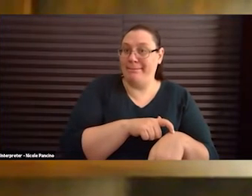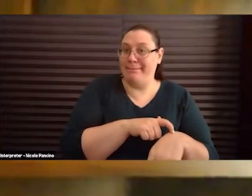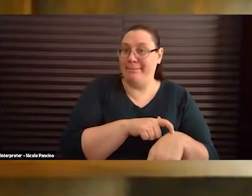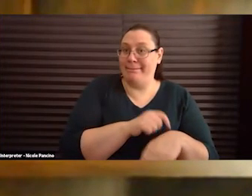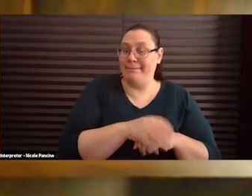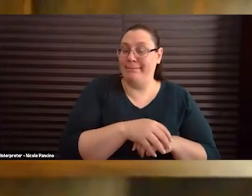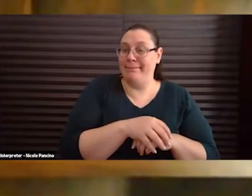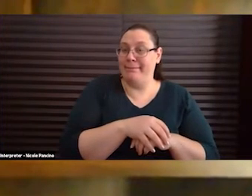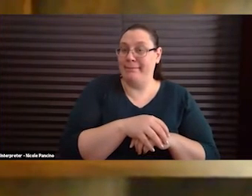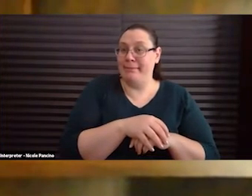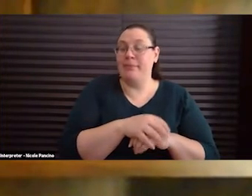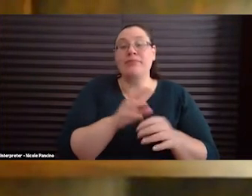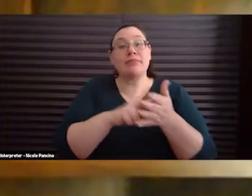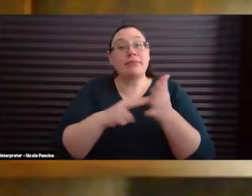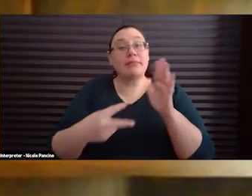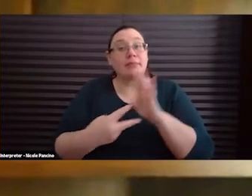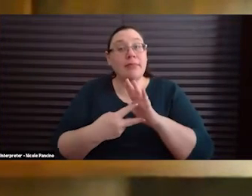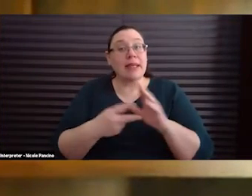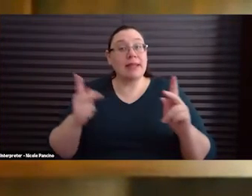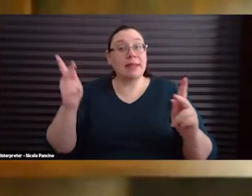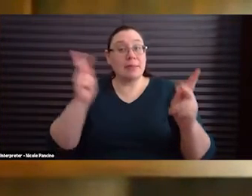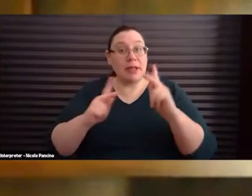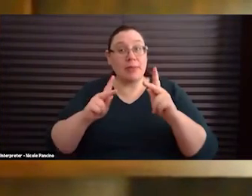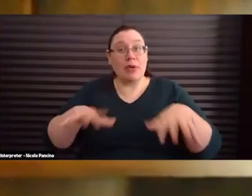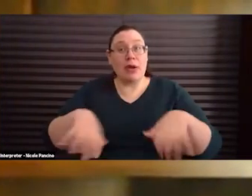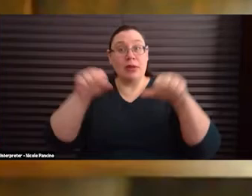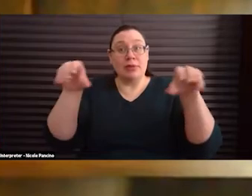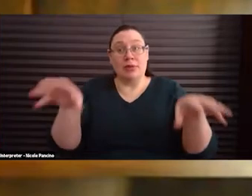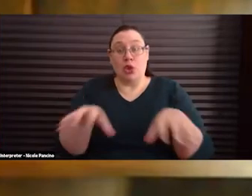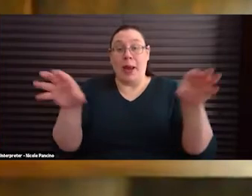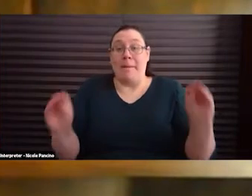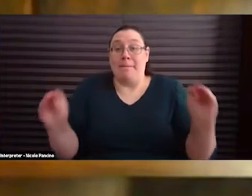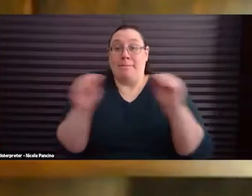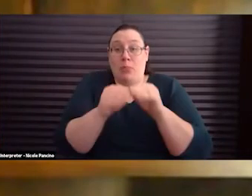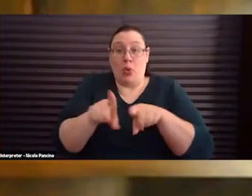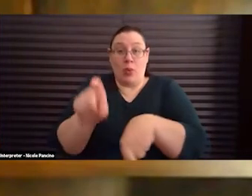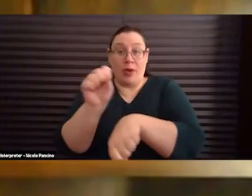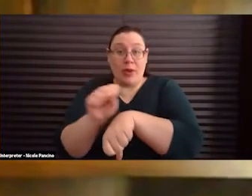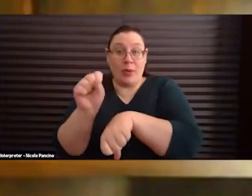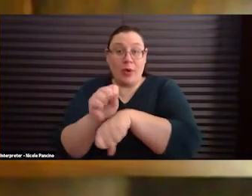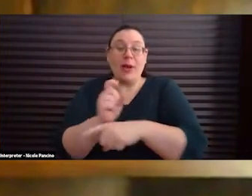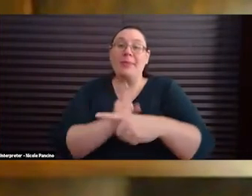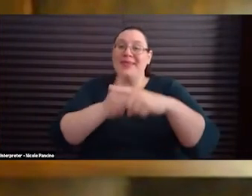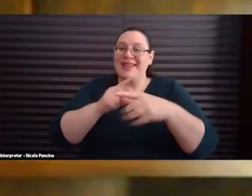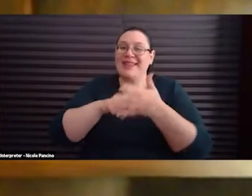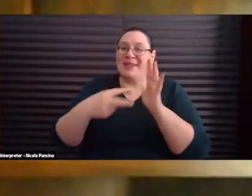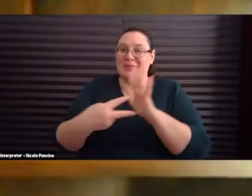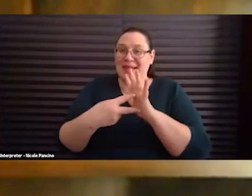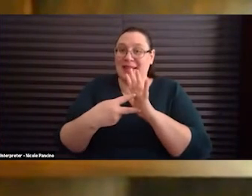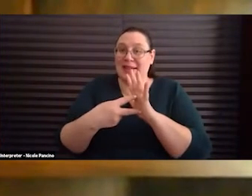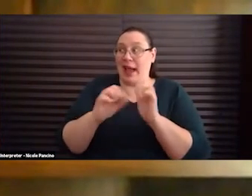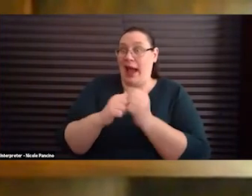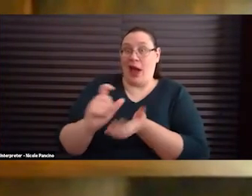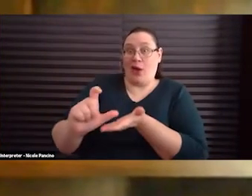It means that people are doing more when they work. And it also means that compensation is changing.